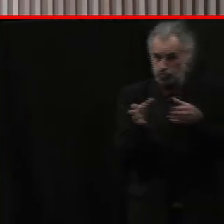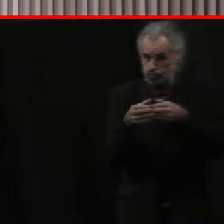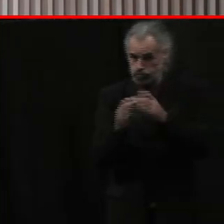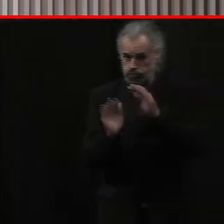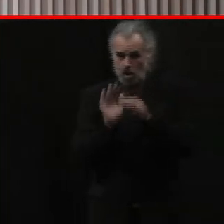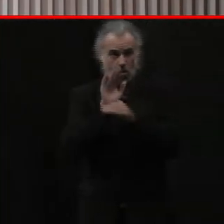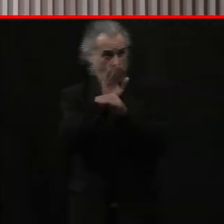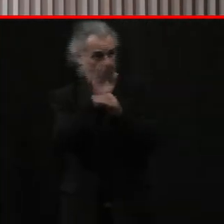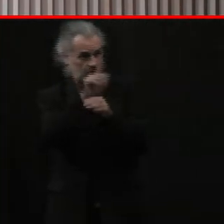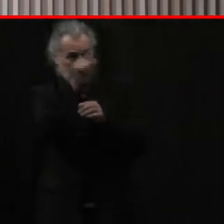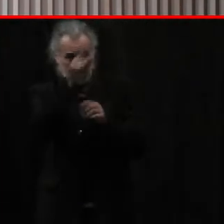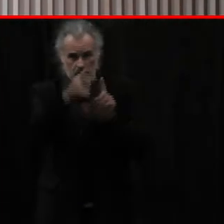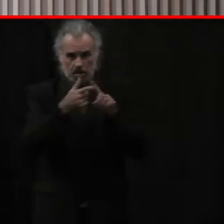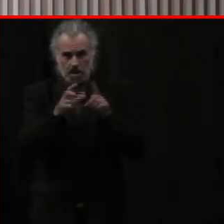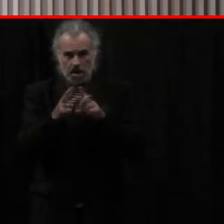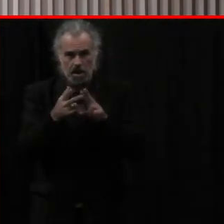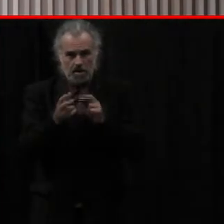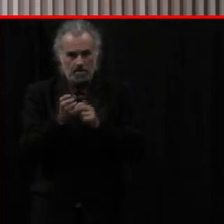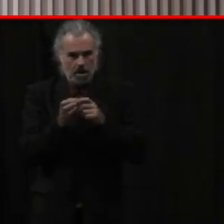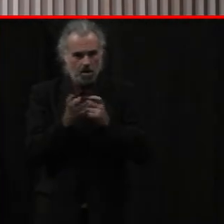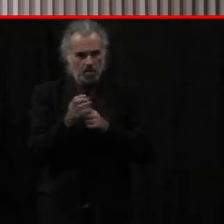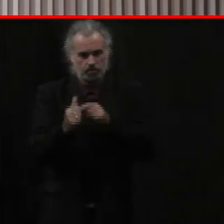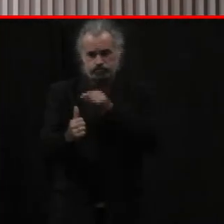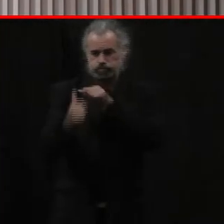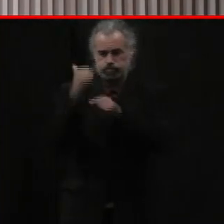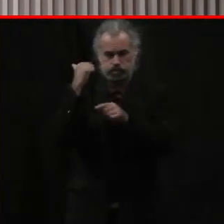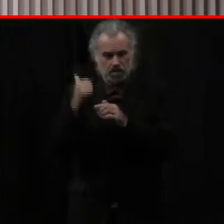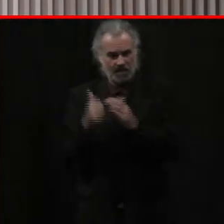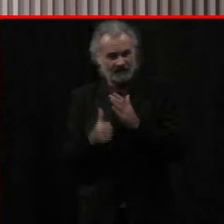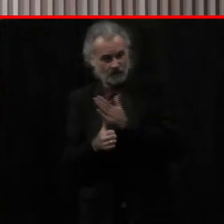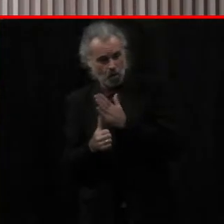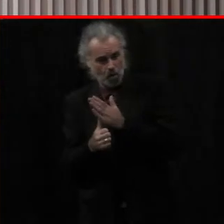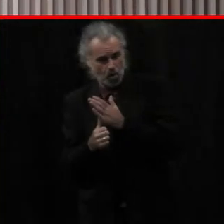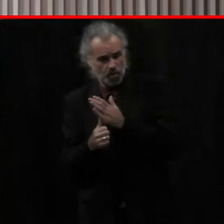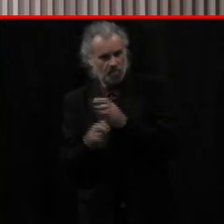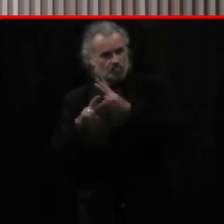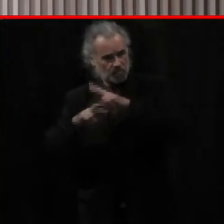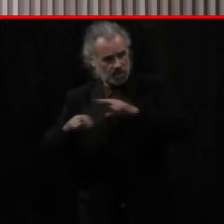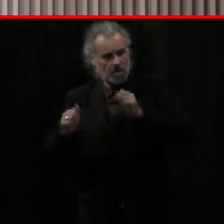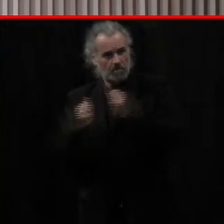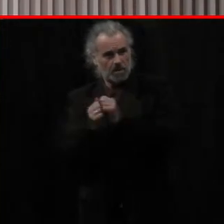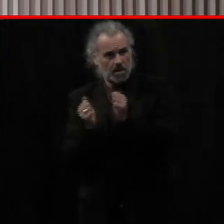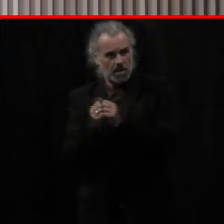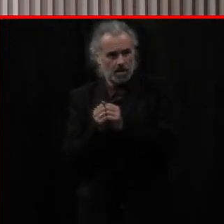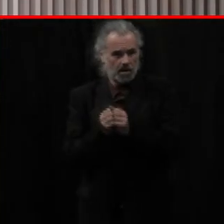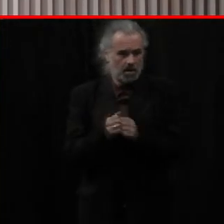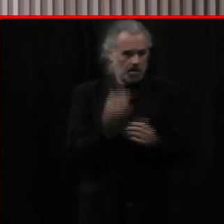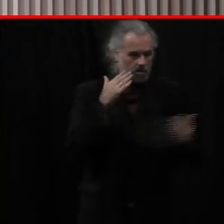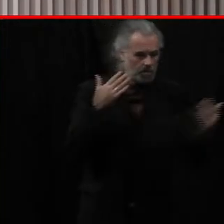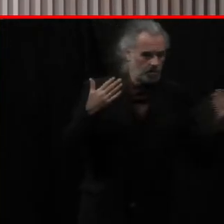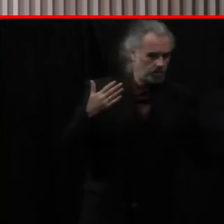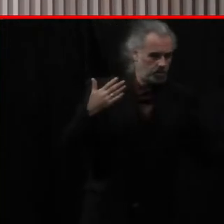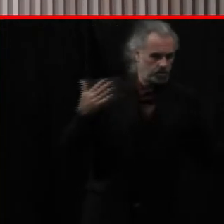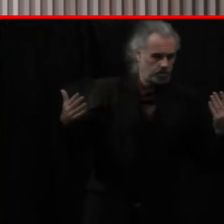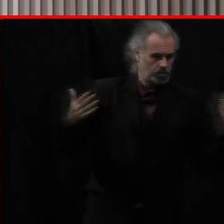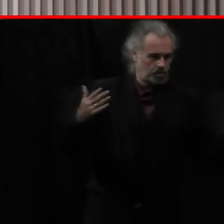back to the original paper, and if you read it carefully, 10% is one end of the scale, more likely